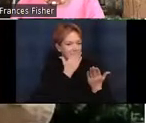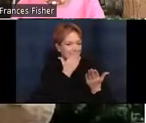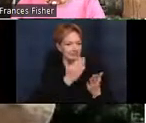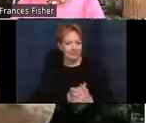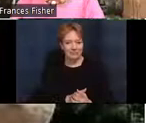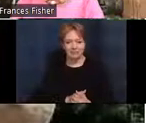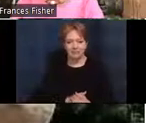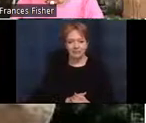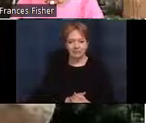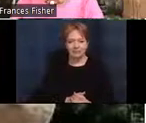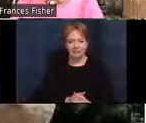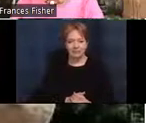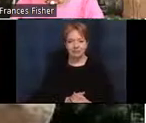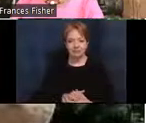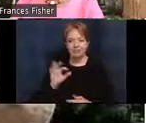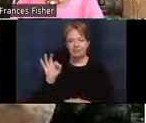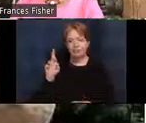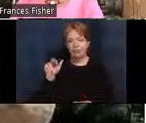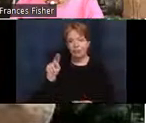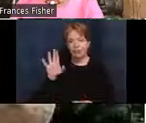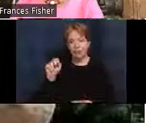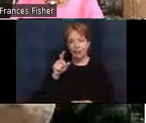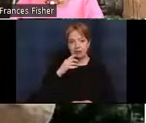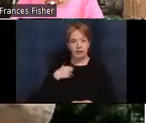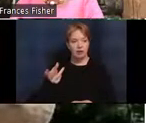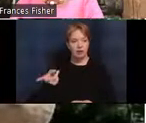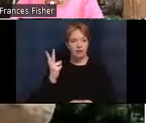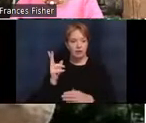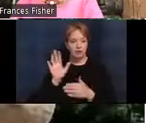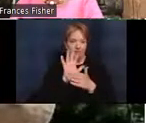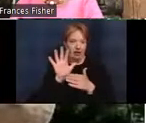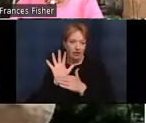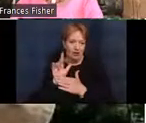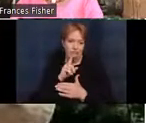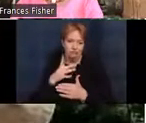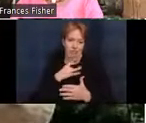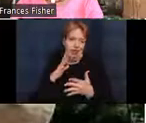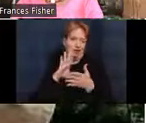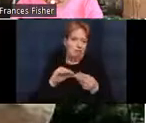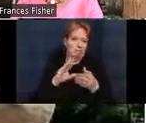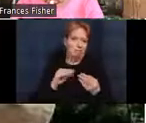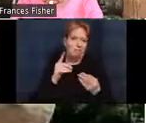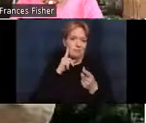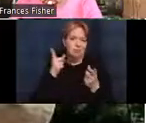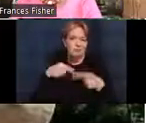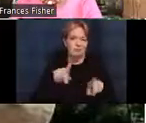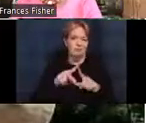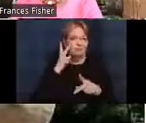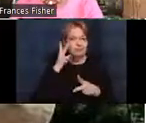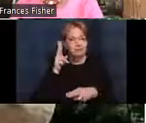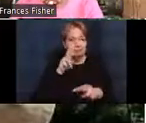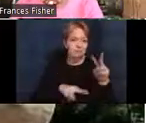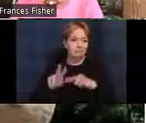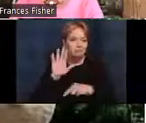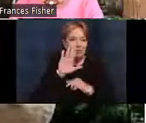Thank you. We've got 2 videos we really enjoy sharing with you to give you an overview of Ann Norton